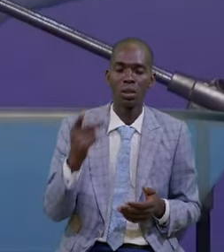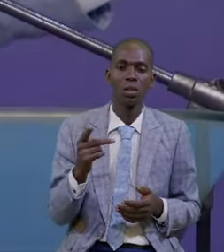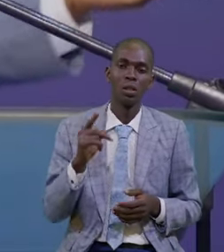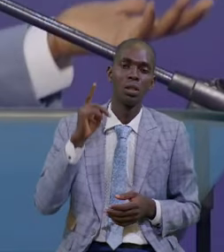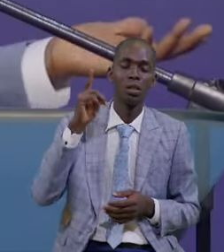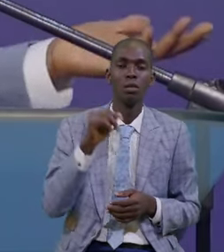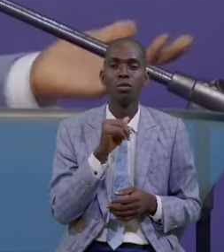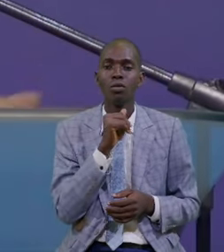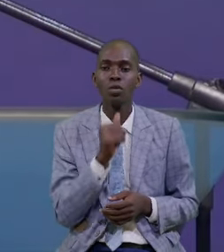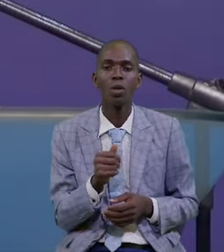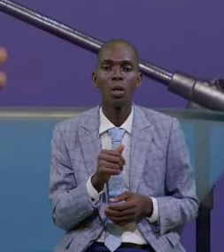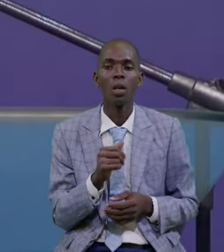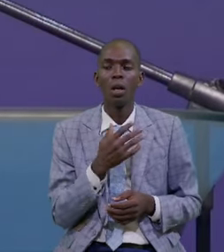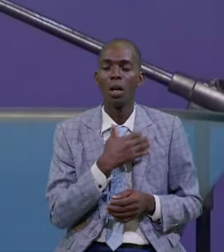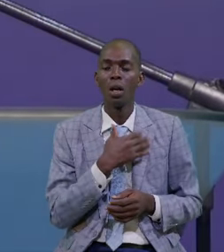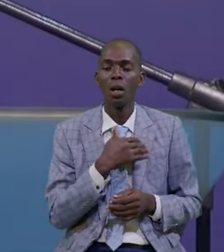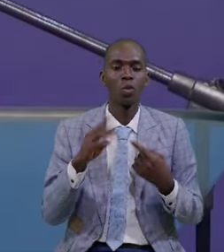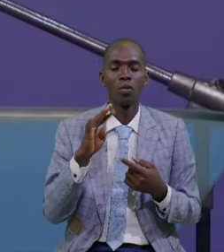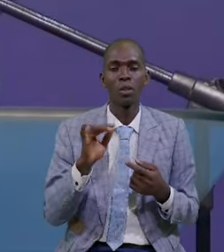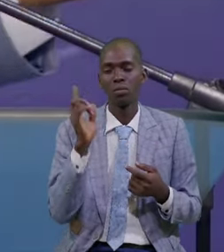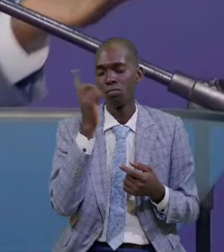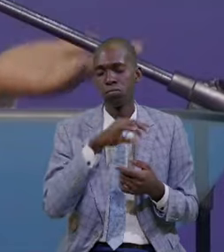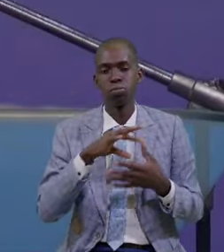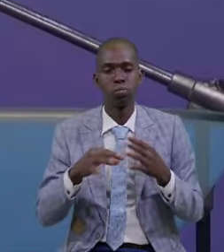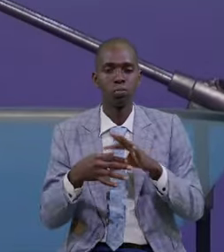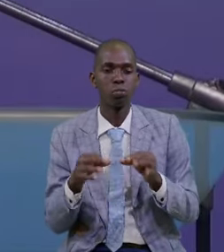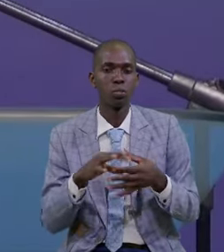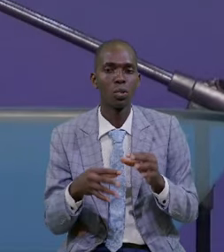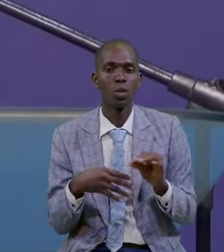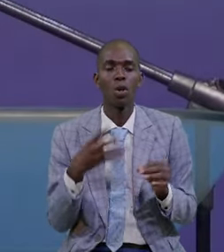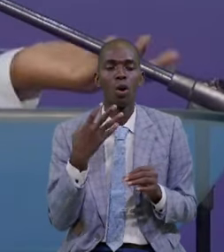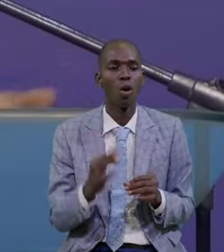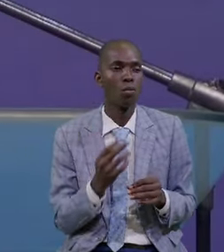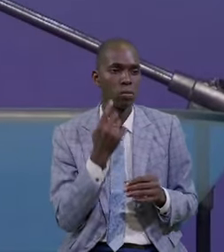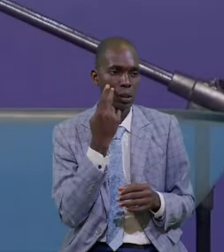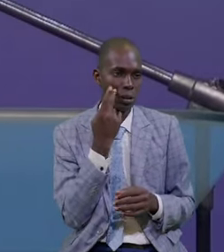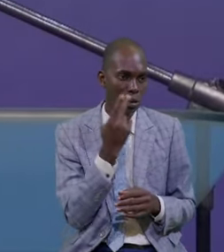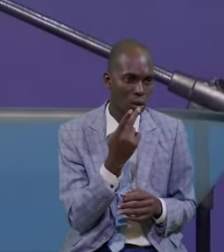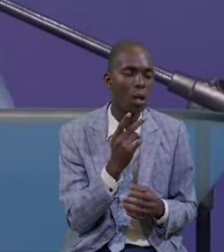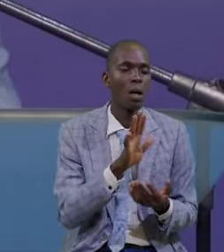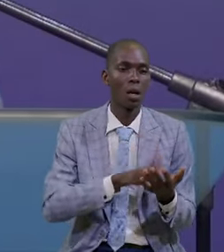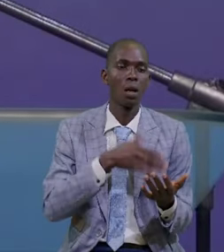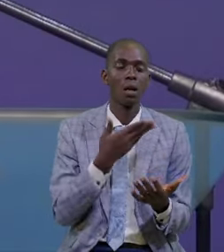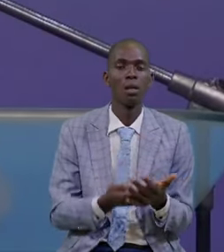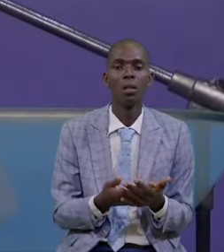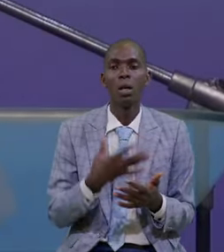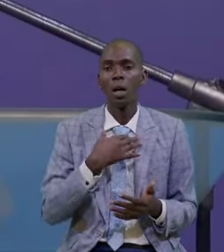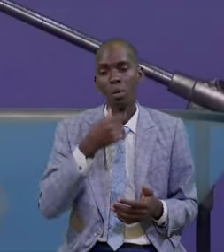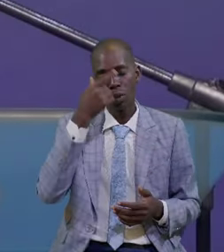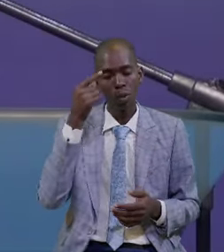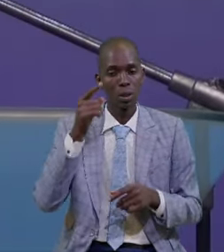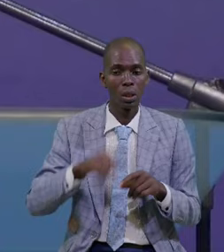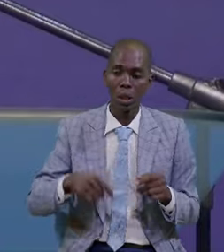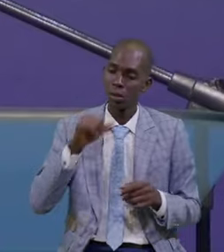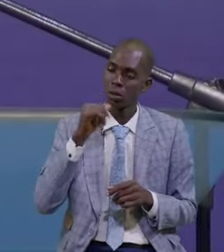the fallacy of seeing is believing. And because they cannot see the